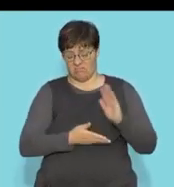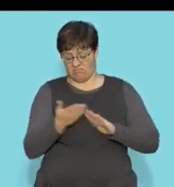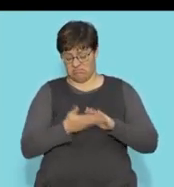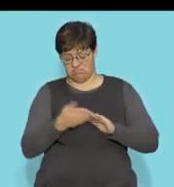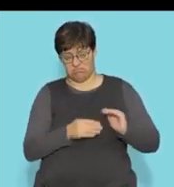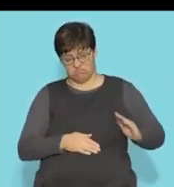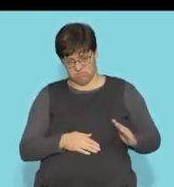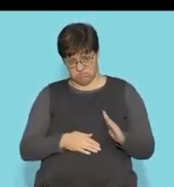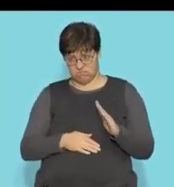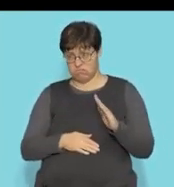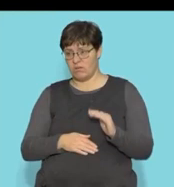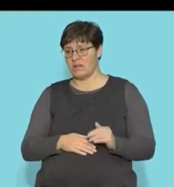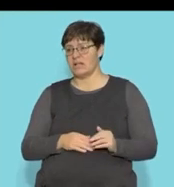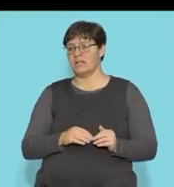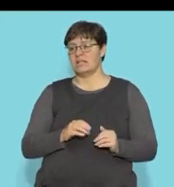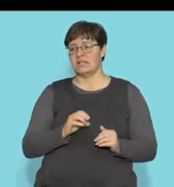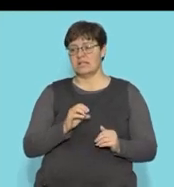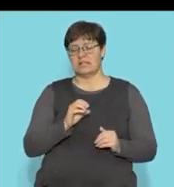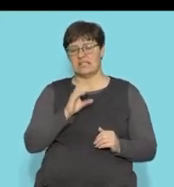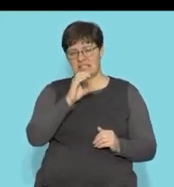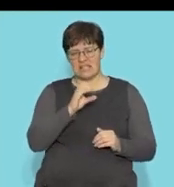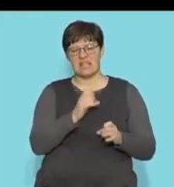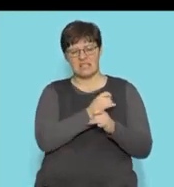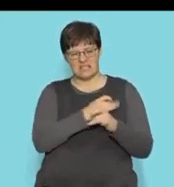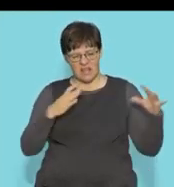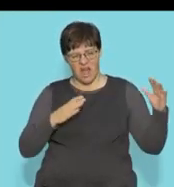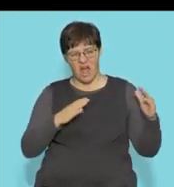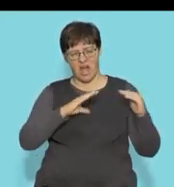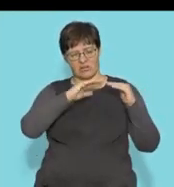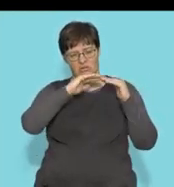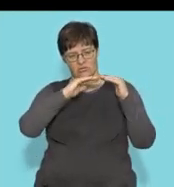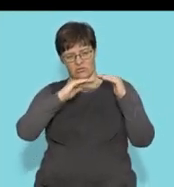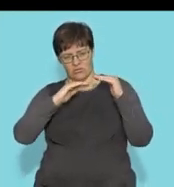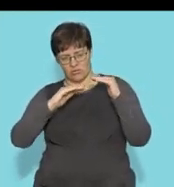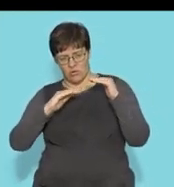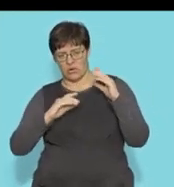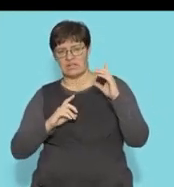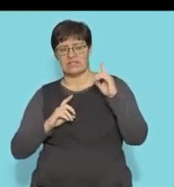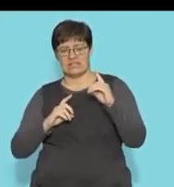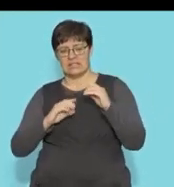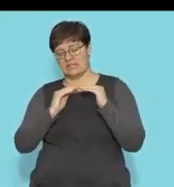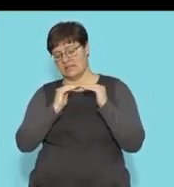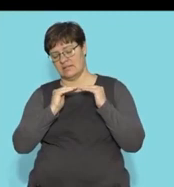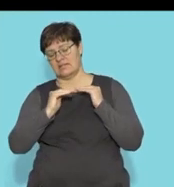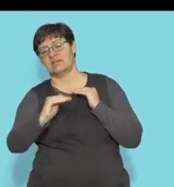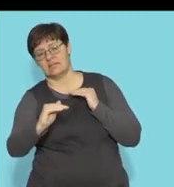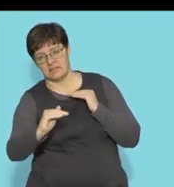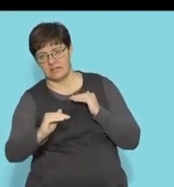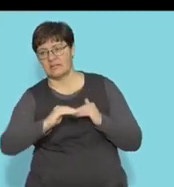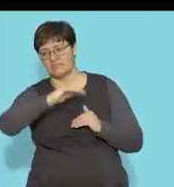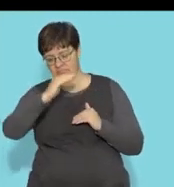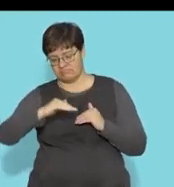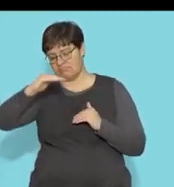very rapidly. C, it's going to start slowing down or decelerating. And D, it's going to